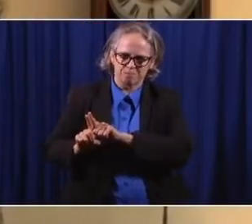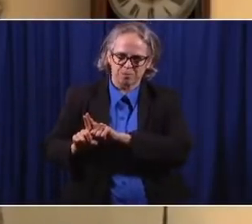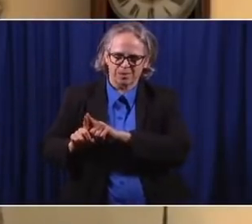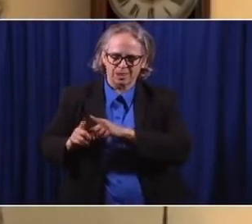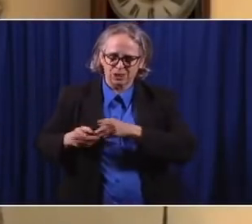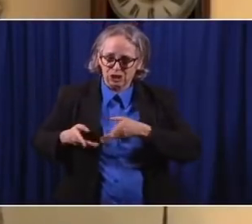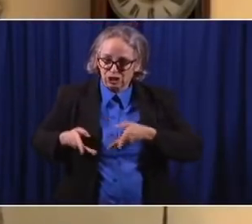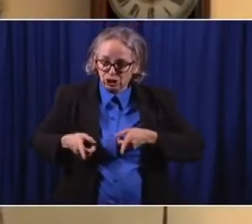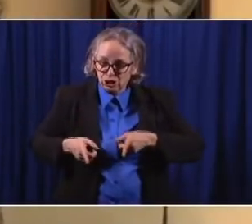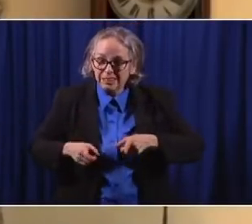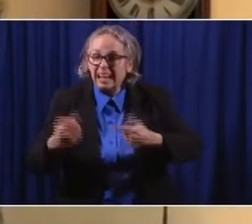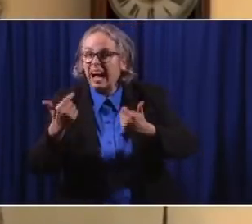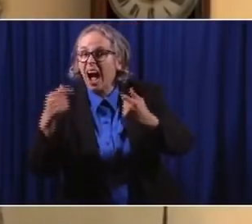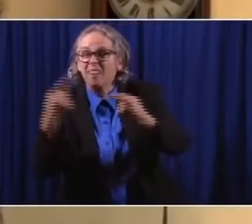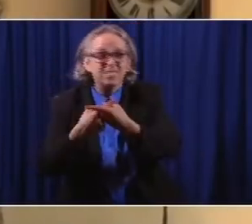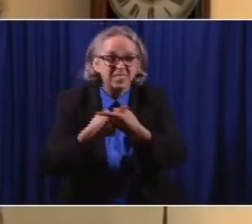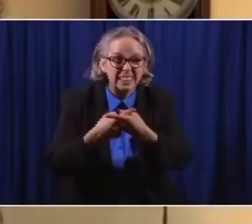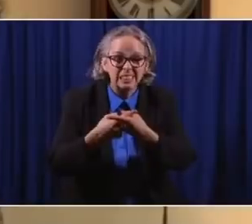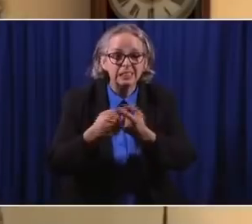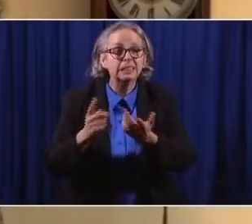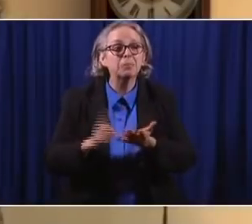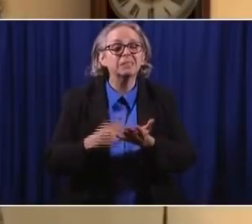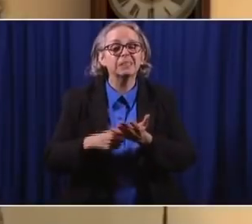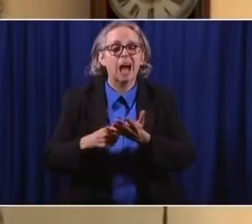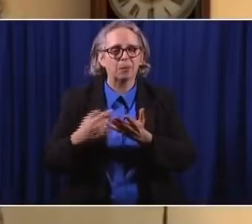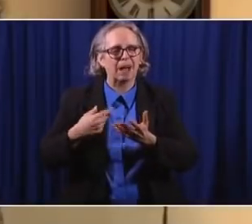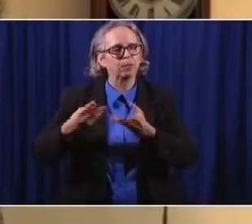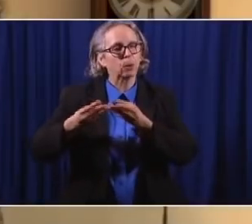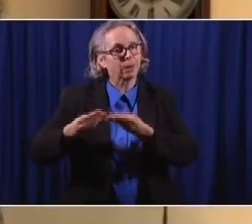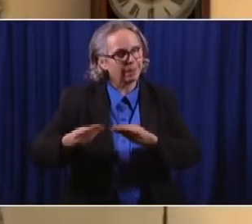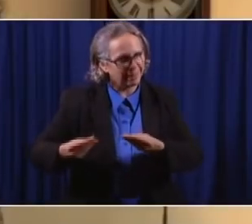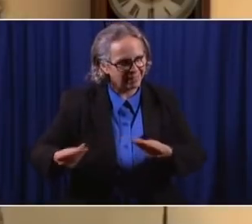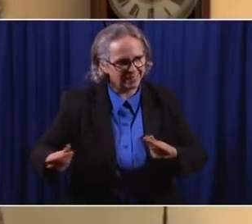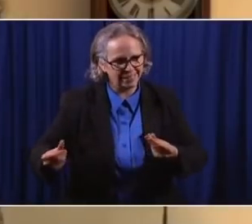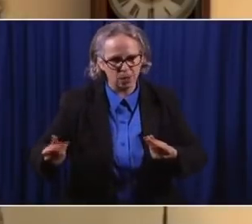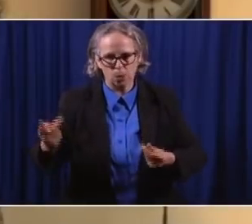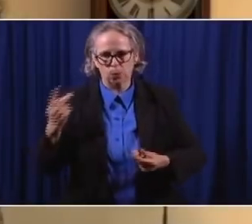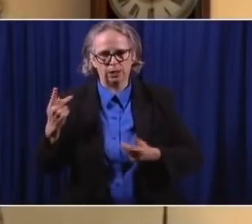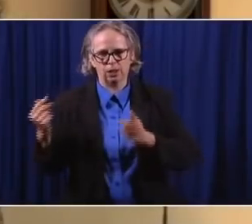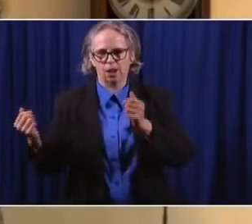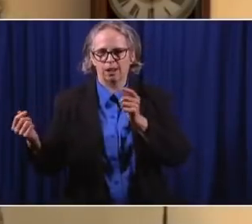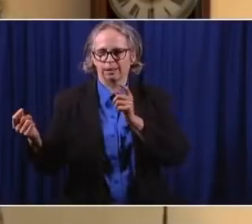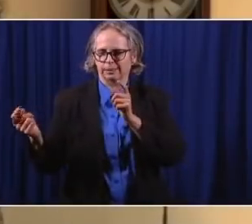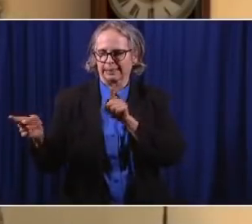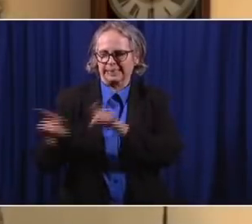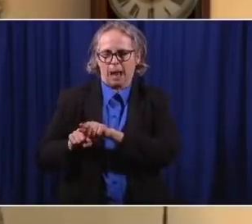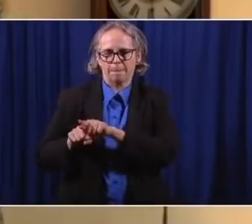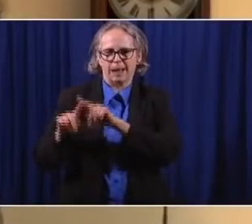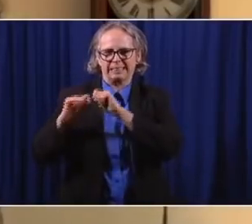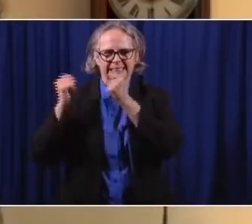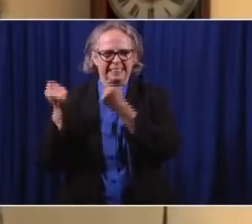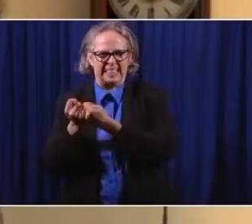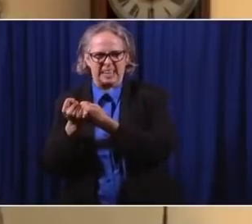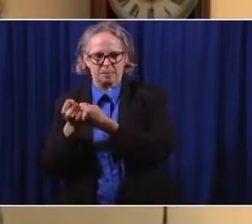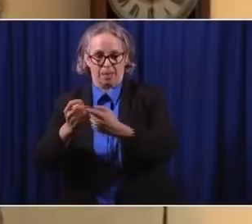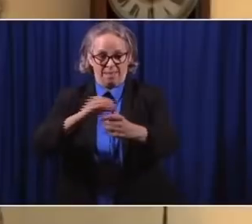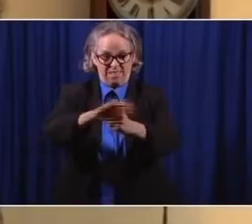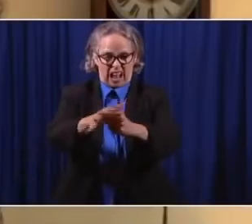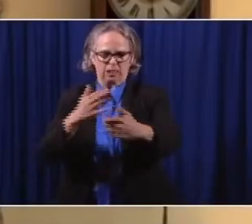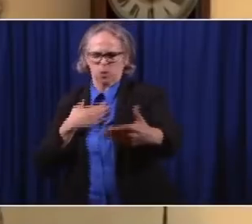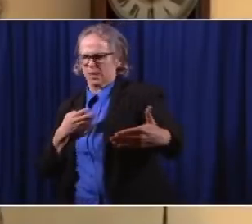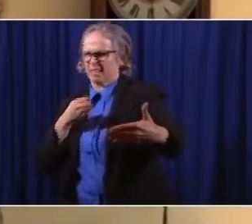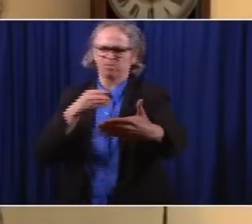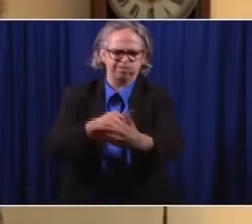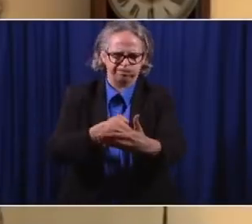not forget, please don't forget, we're on the same team. Let's try to pull together as often as we can. Let's try to